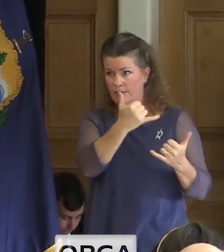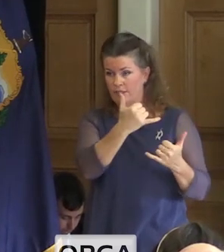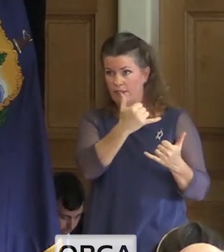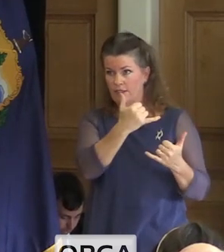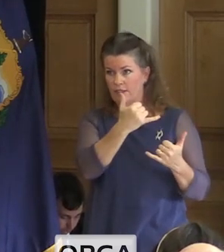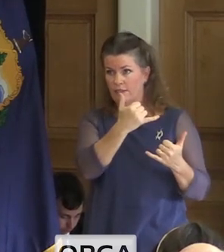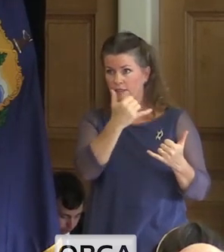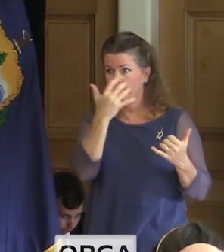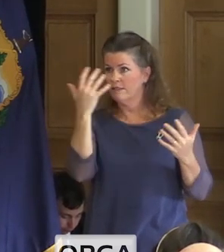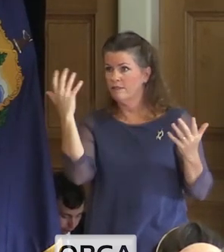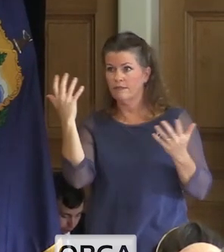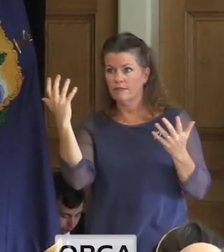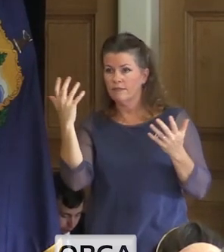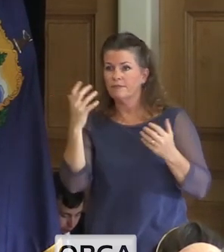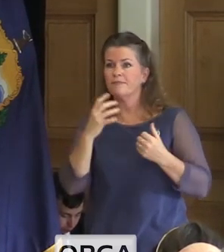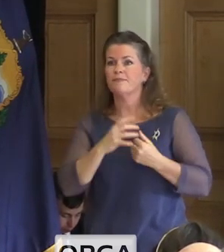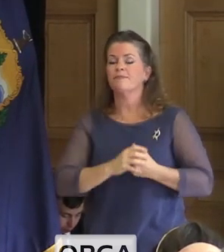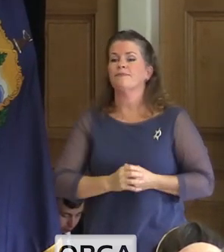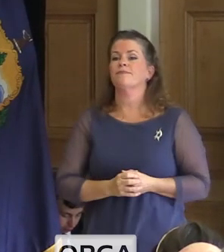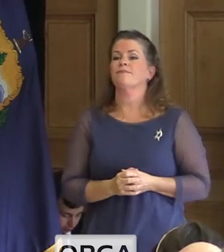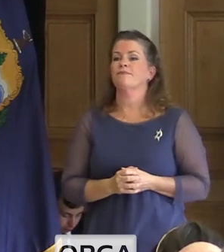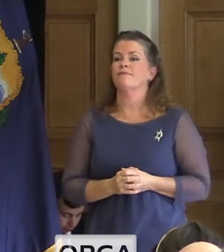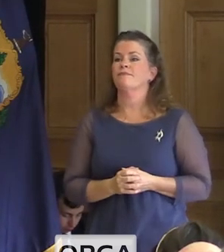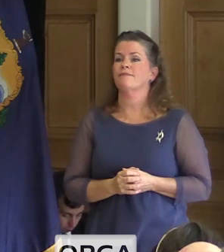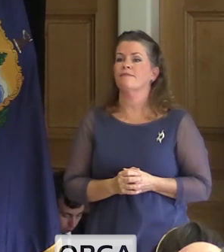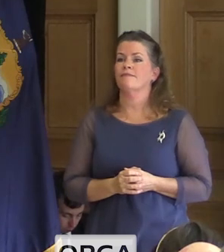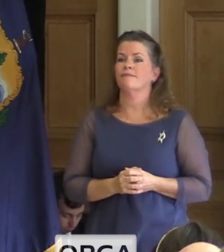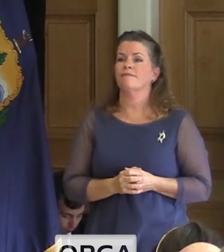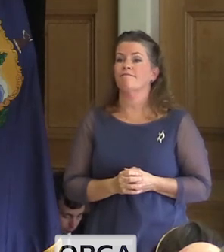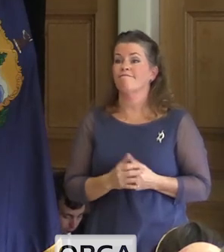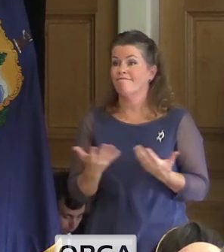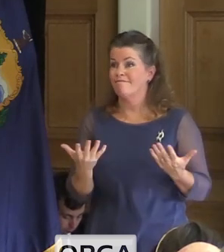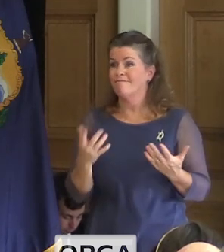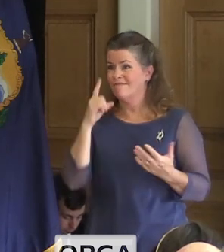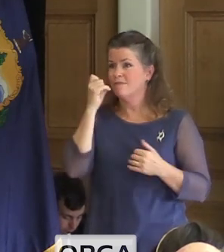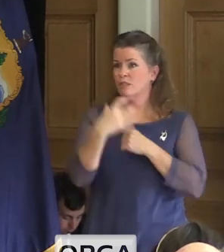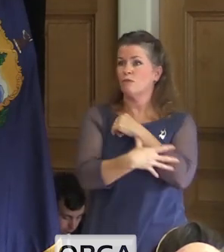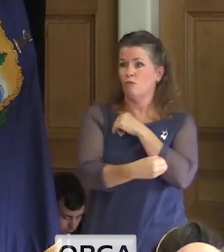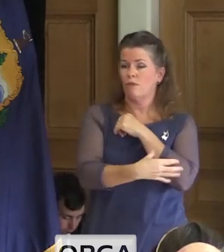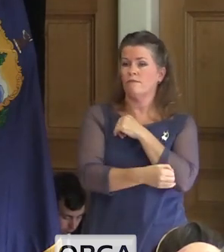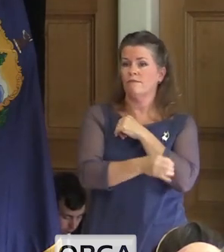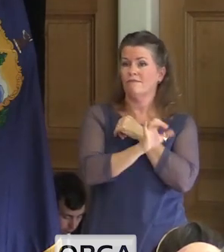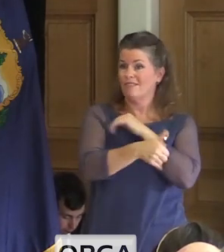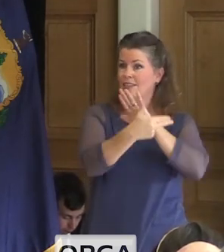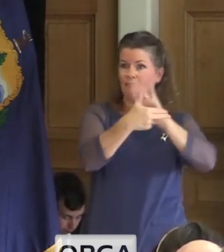for the crime of being poor. That's their crime.